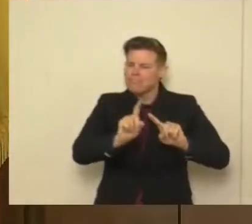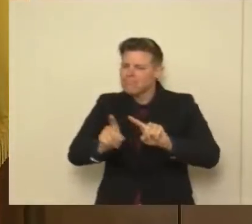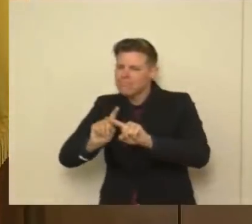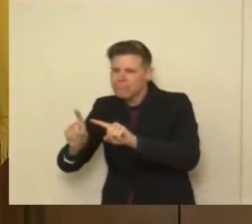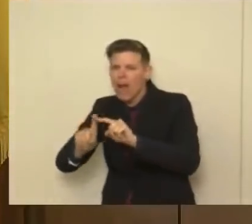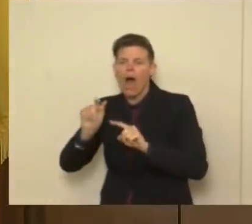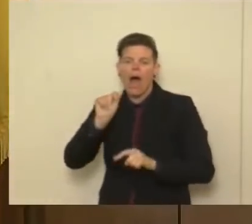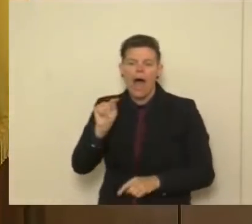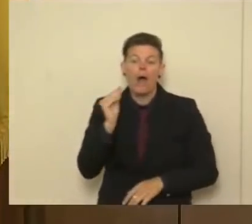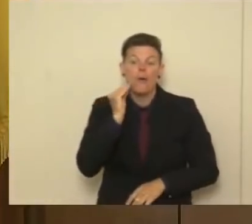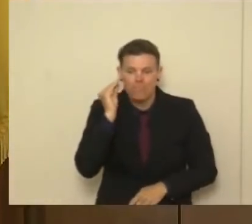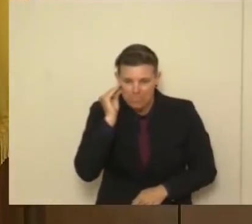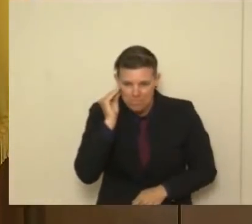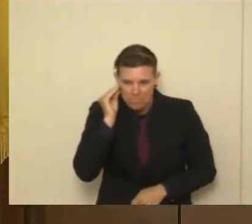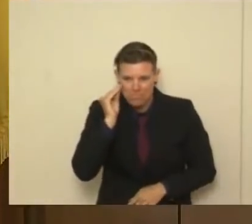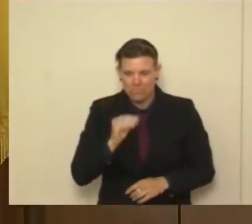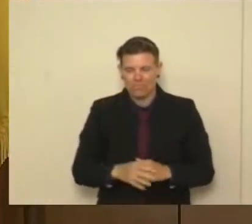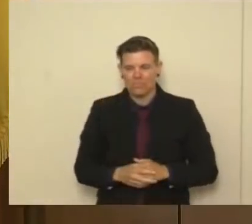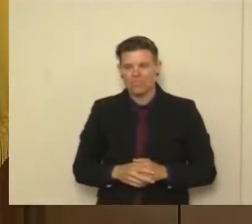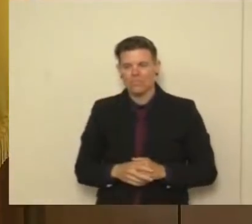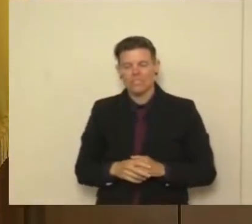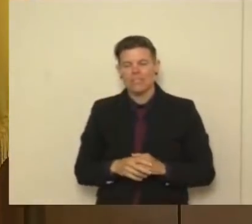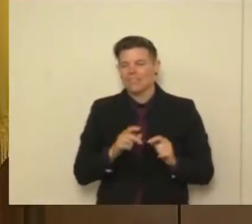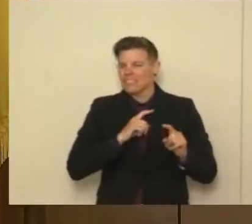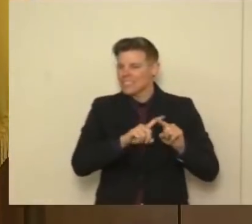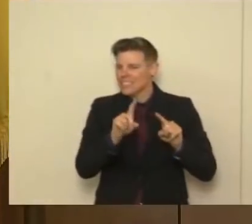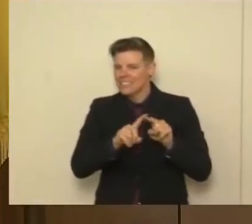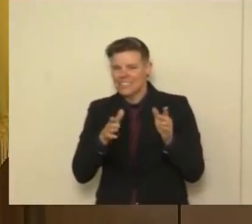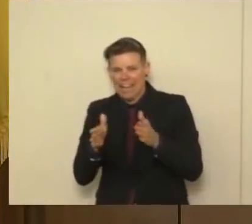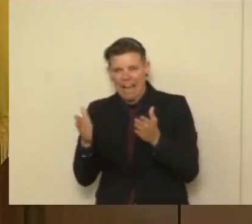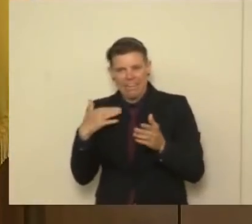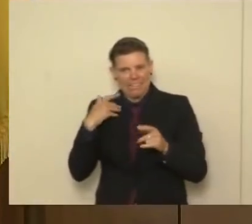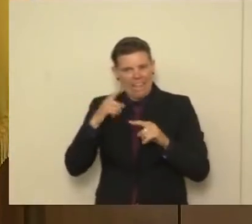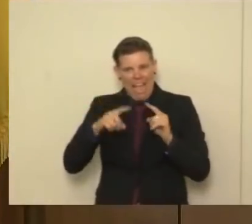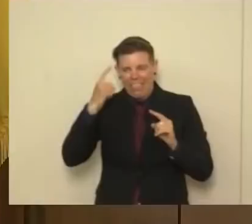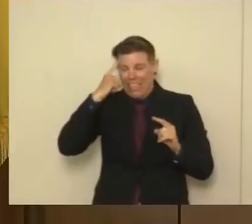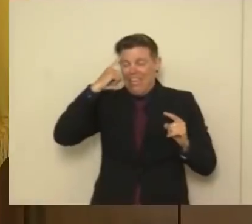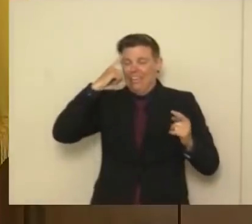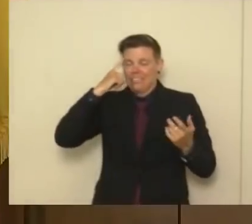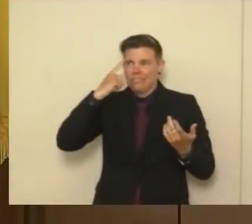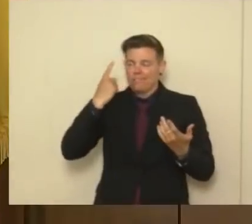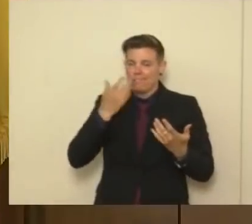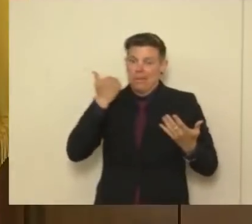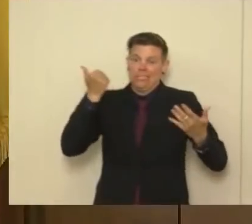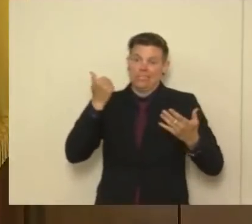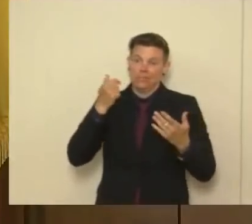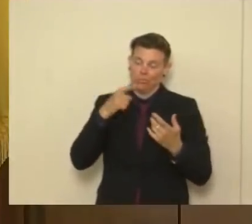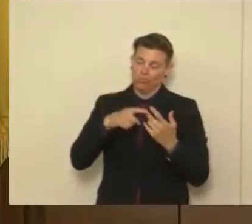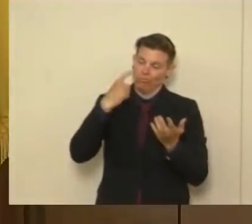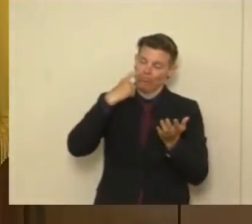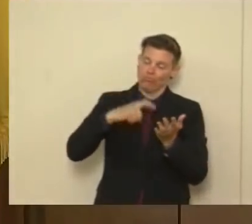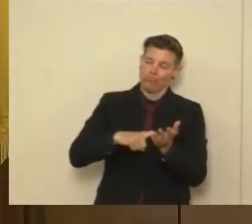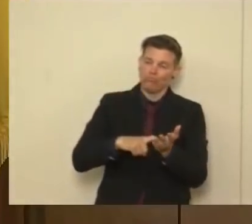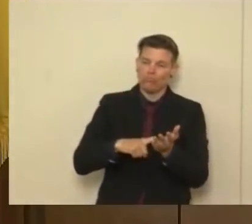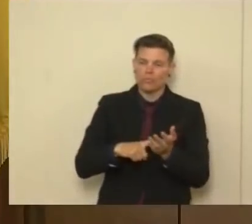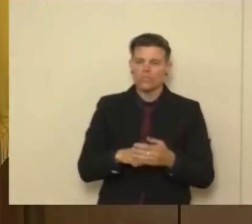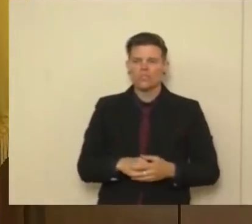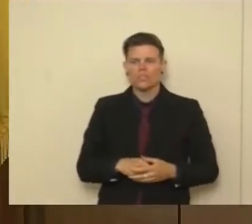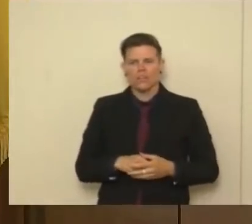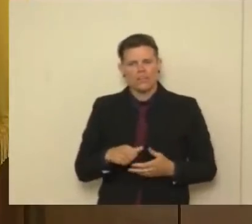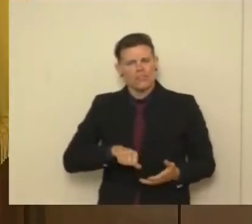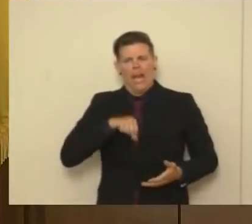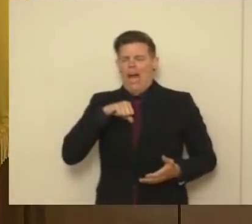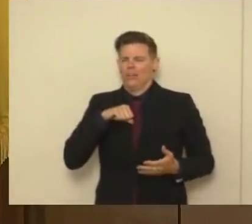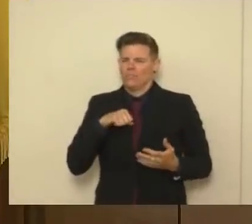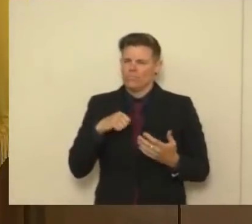at-home ways. And I can't think of a better way to recognize how proud and patriotic